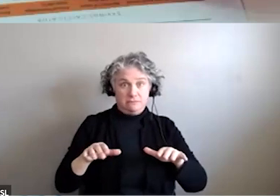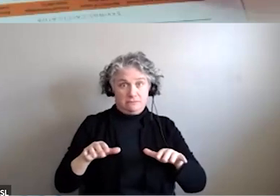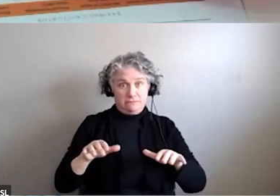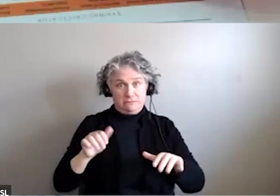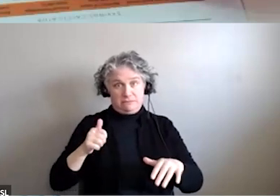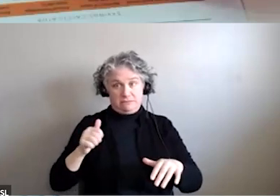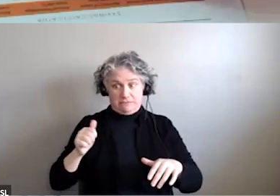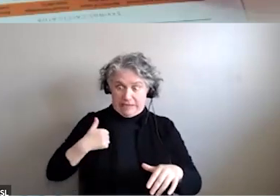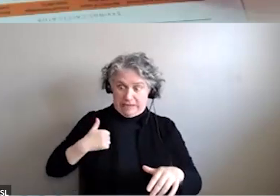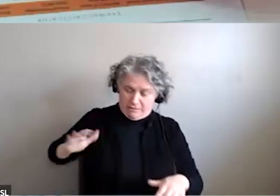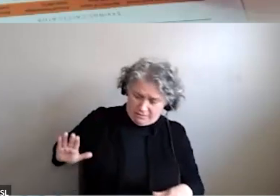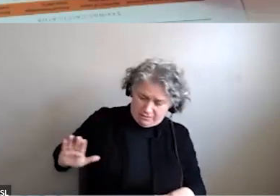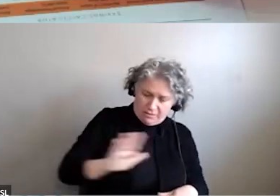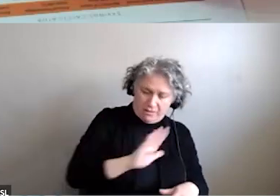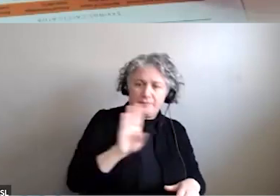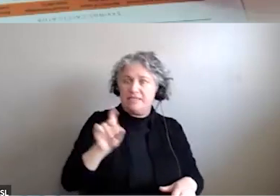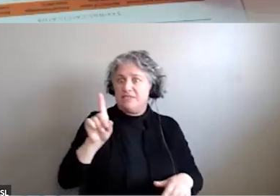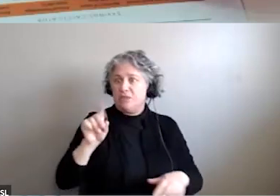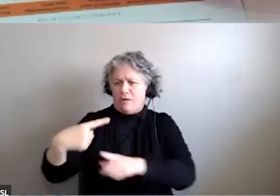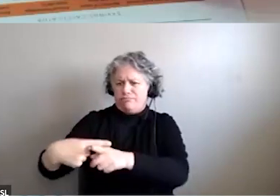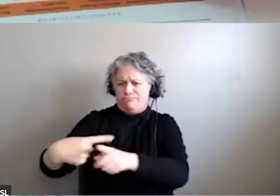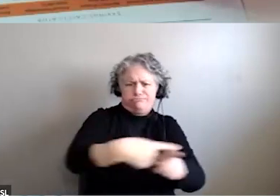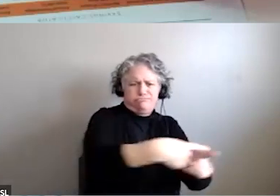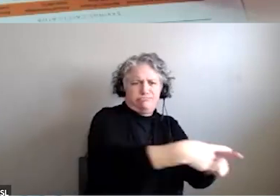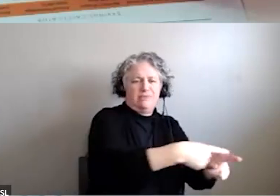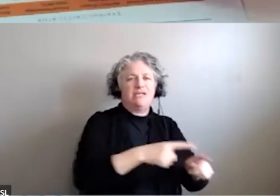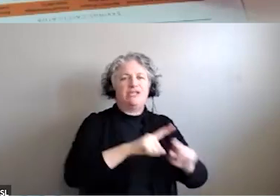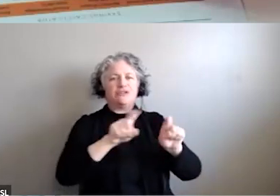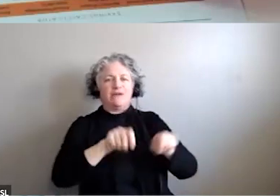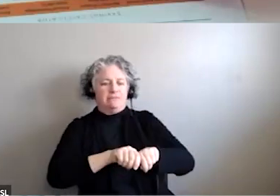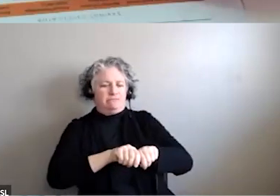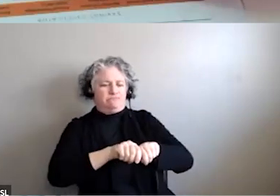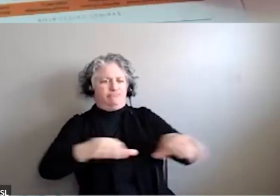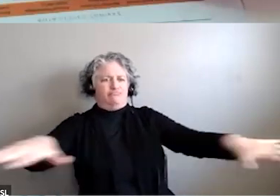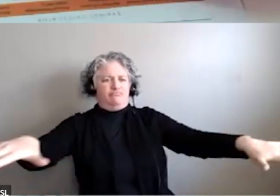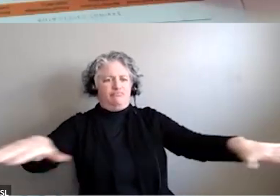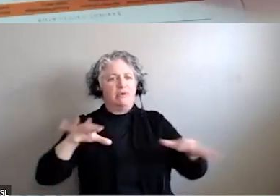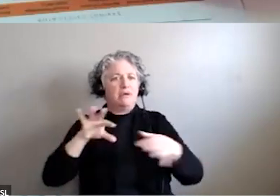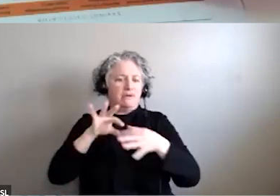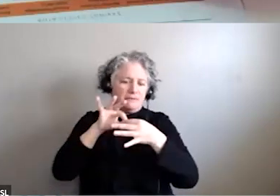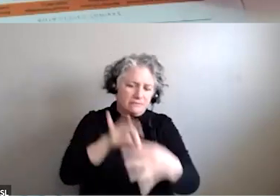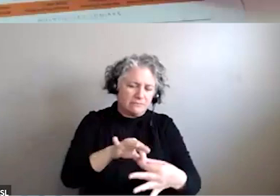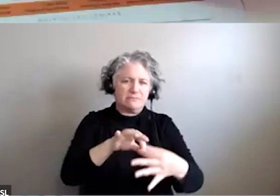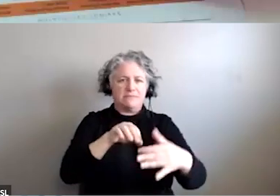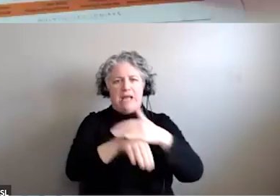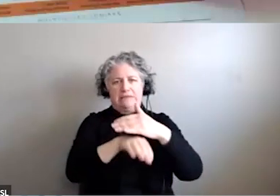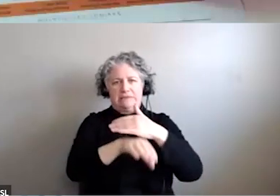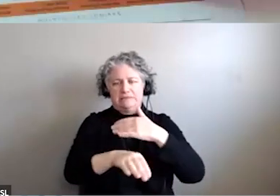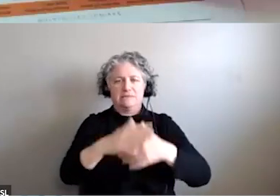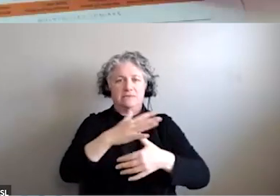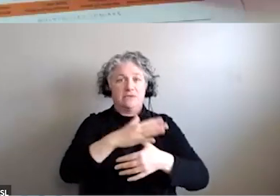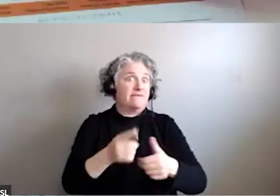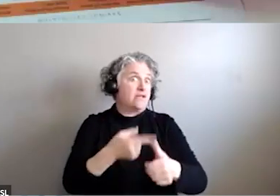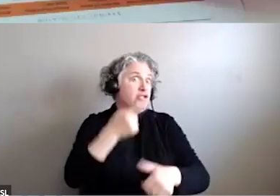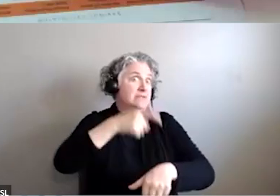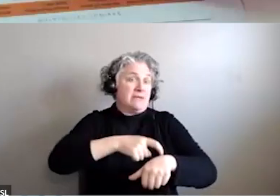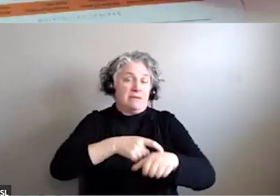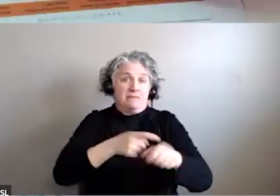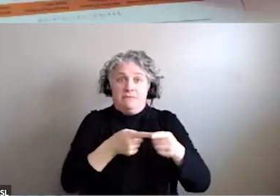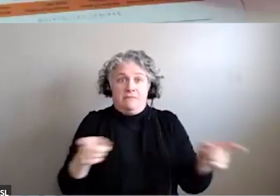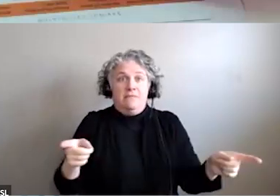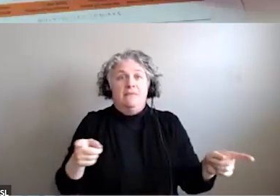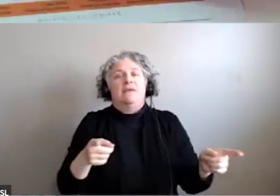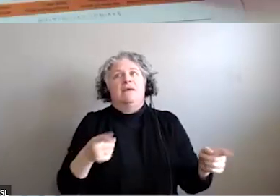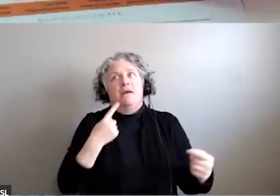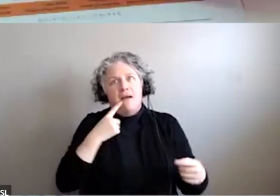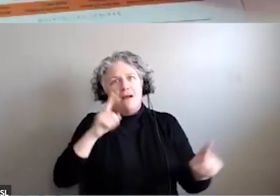BDO, our employees got a survey all about accessibility. And so for the first time, we have baseline